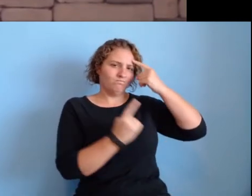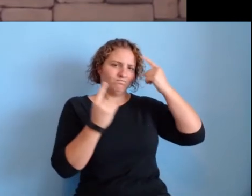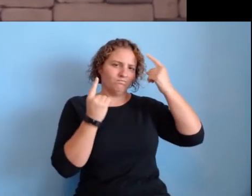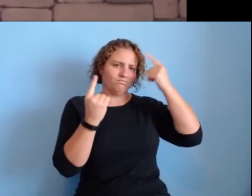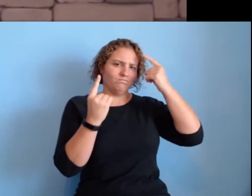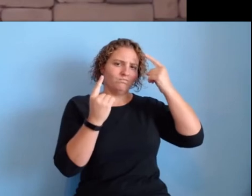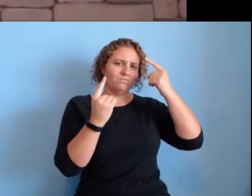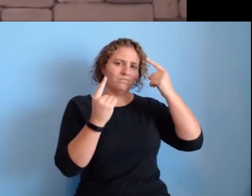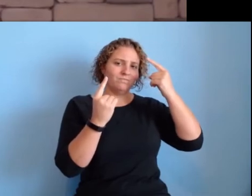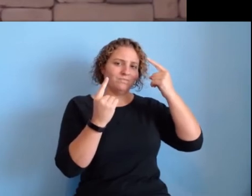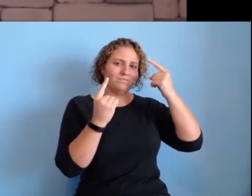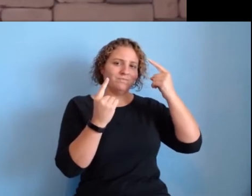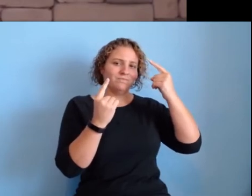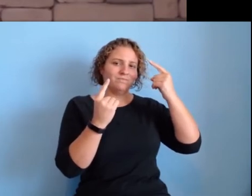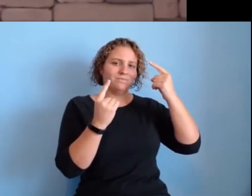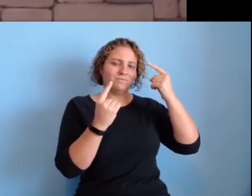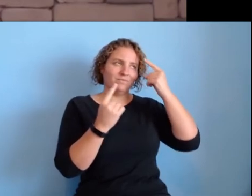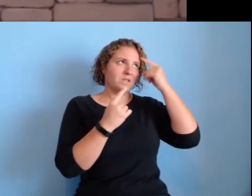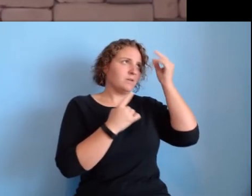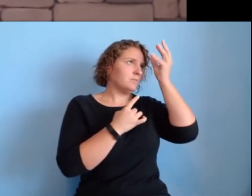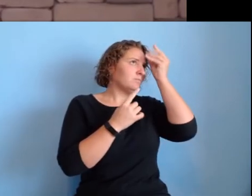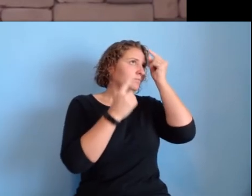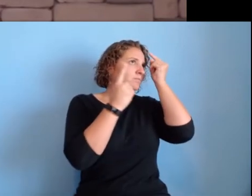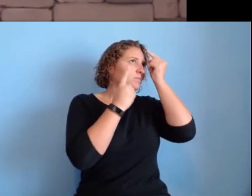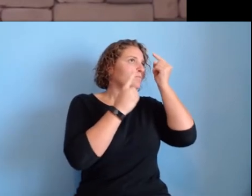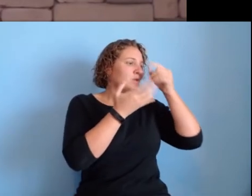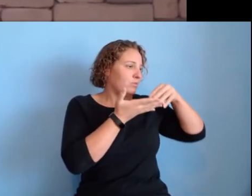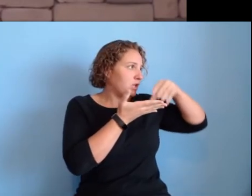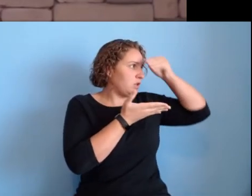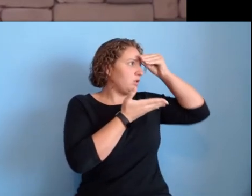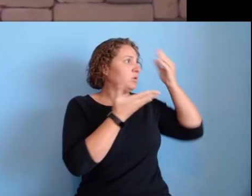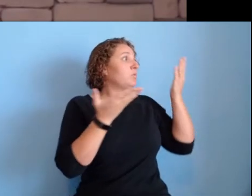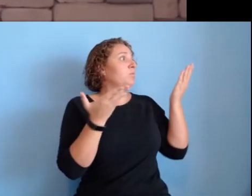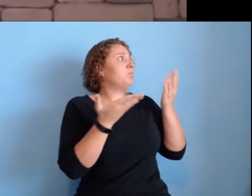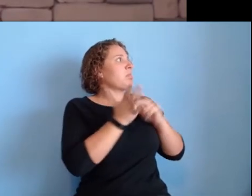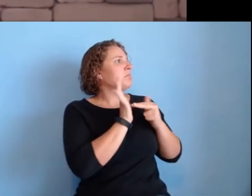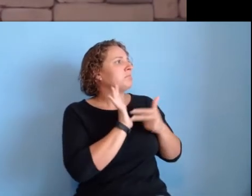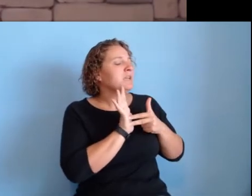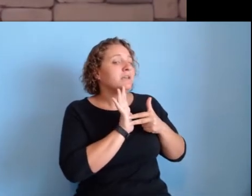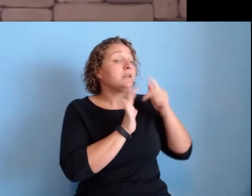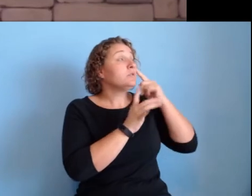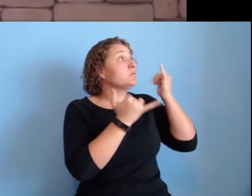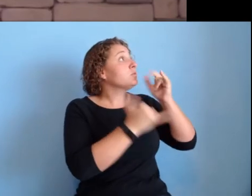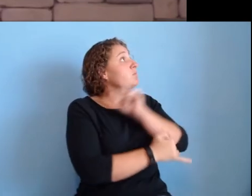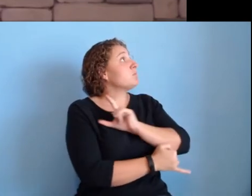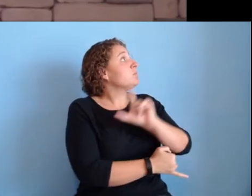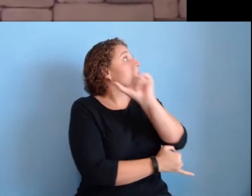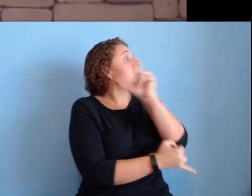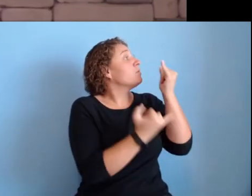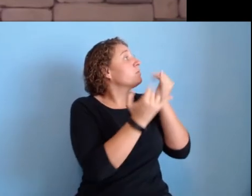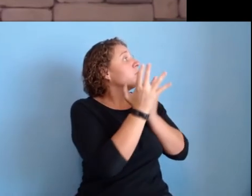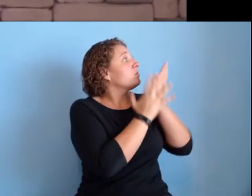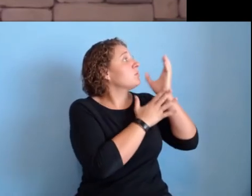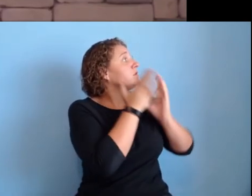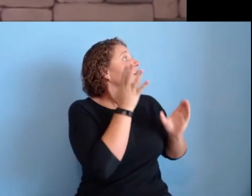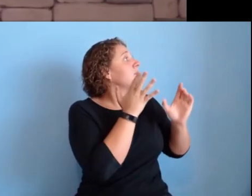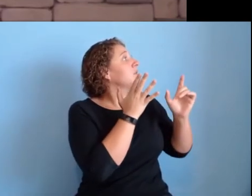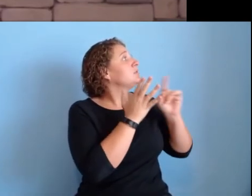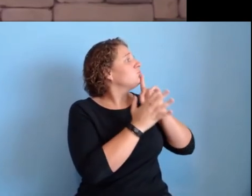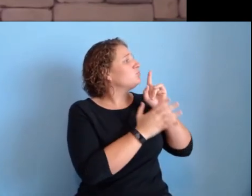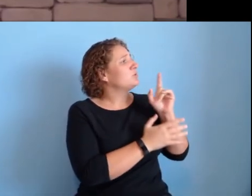wondering what exactly we're learning. And so, Lord, as we go through this chapter again, a powerful